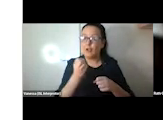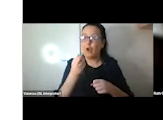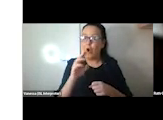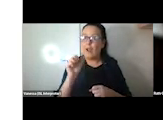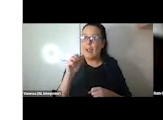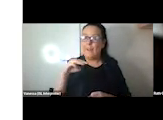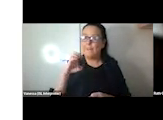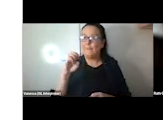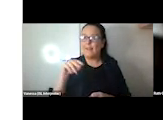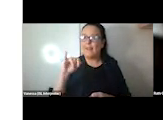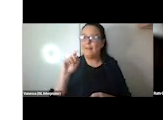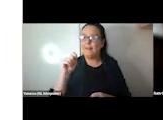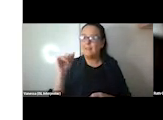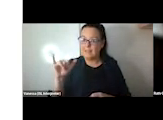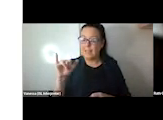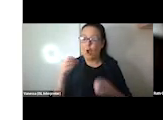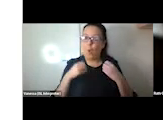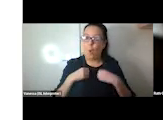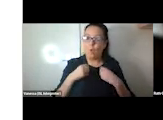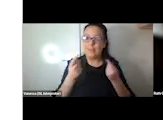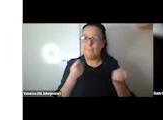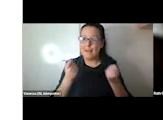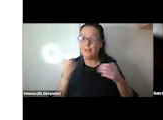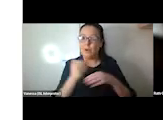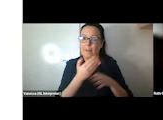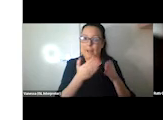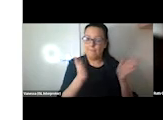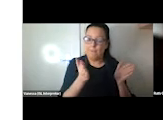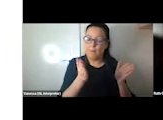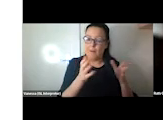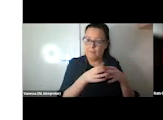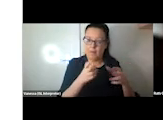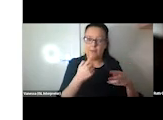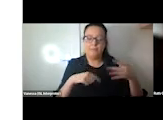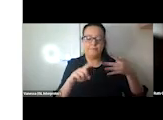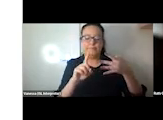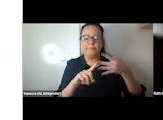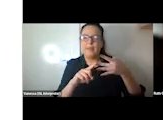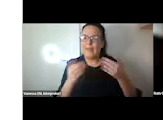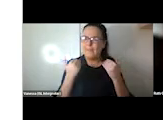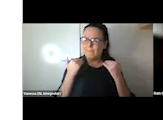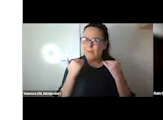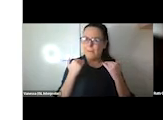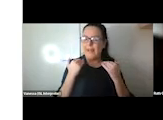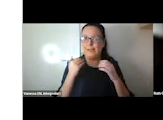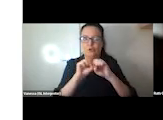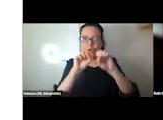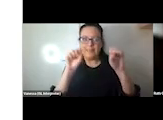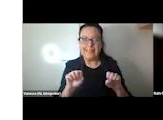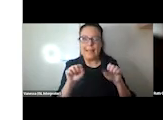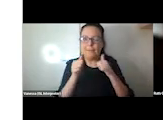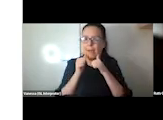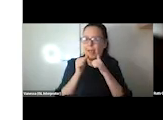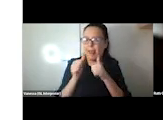public body. The second clause is the provision of information or an information resource or a scheme or an allowance or